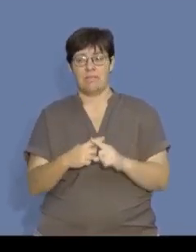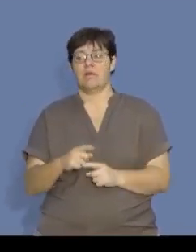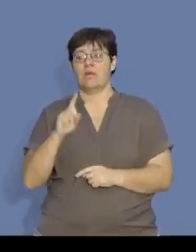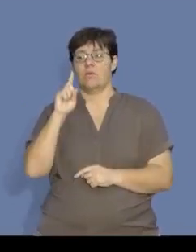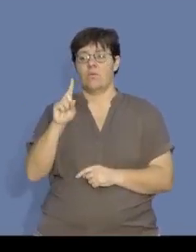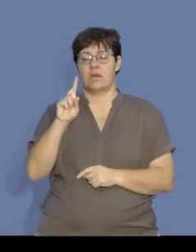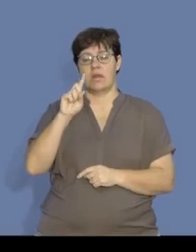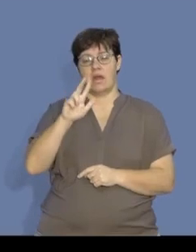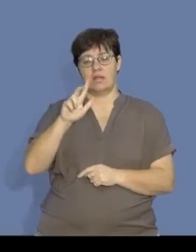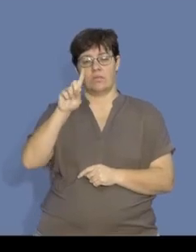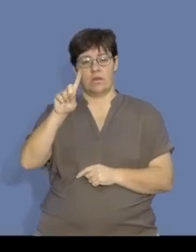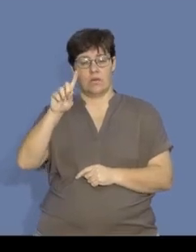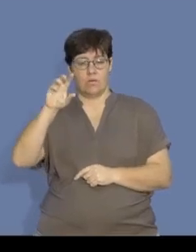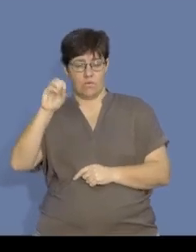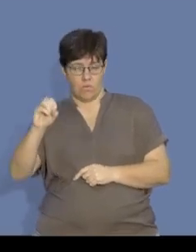by